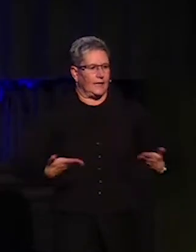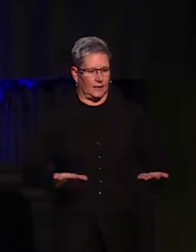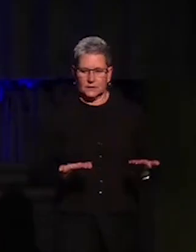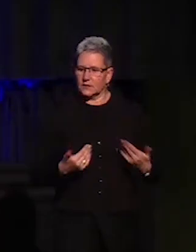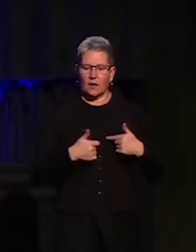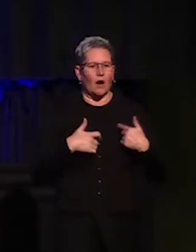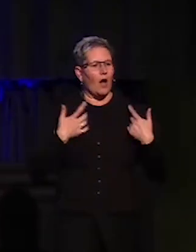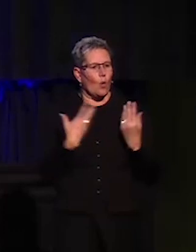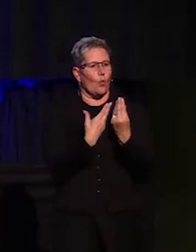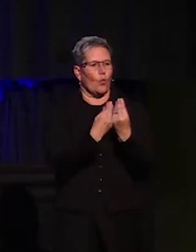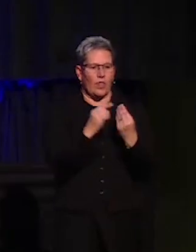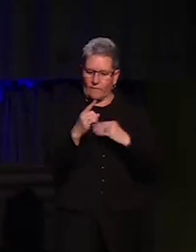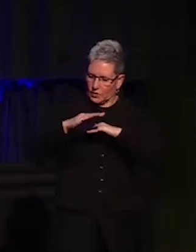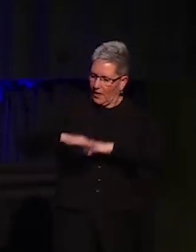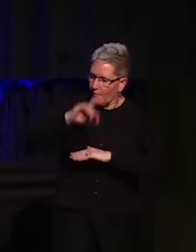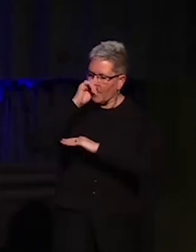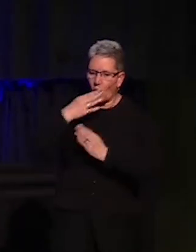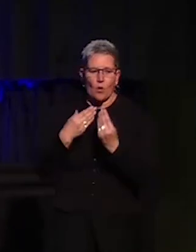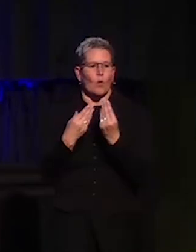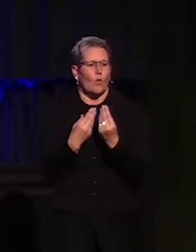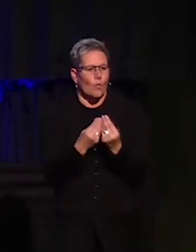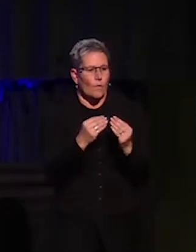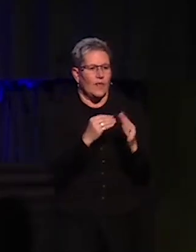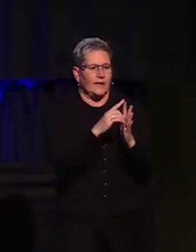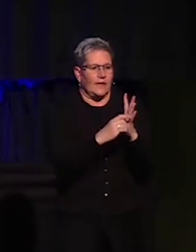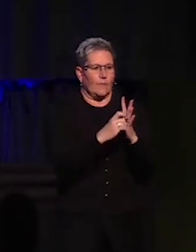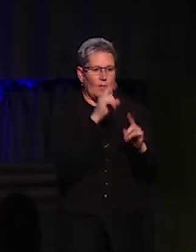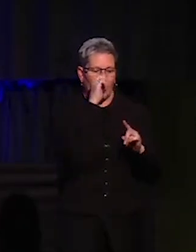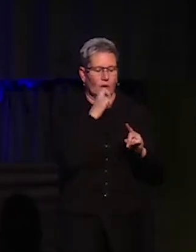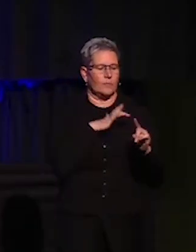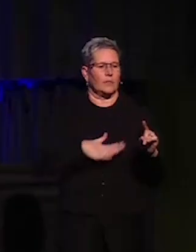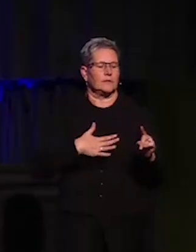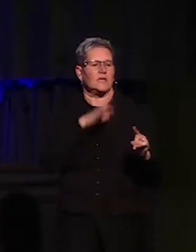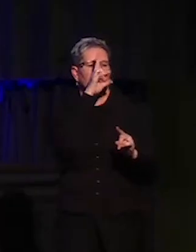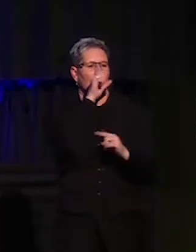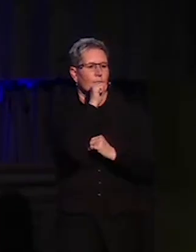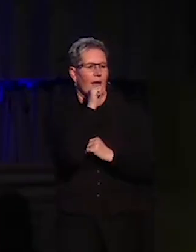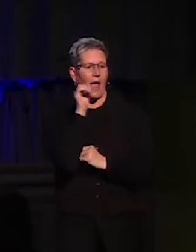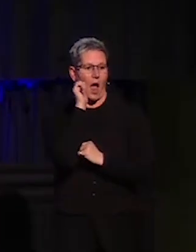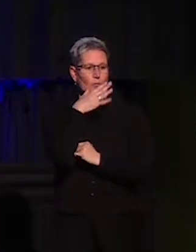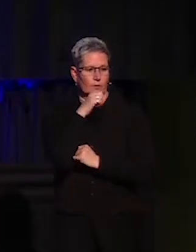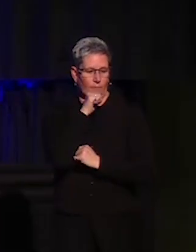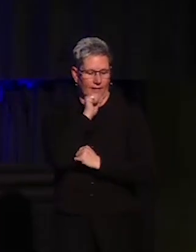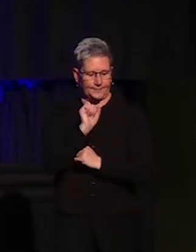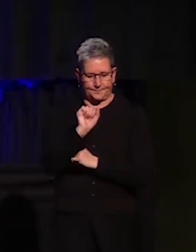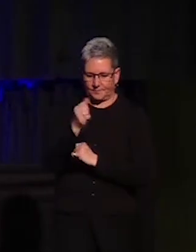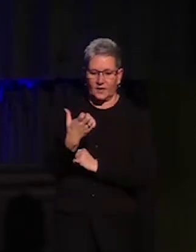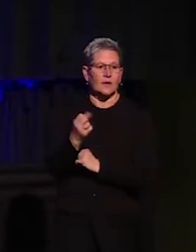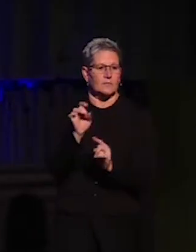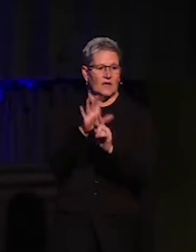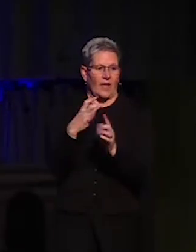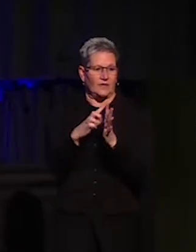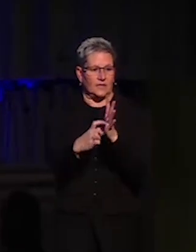stand with First Nations people and people with a disability to mourn the loss of a young man, a young Aboriginal man with disability